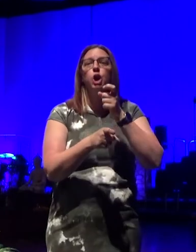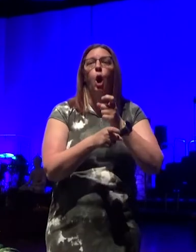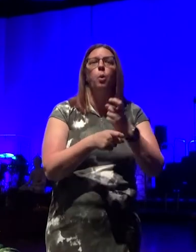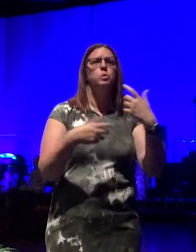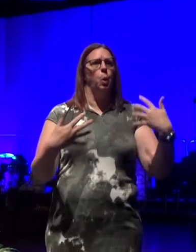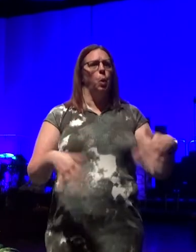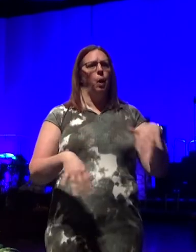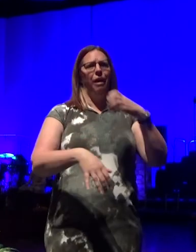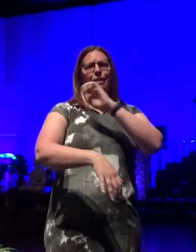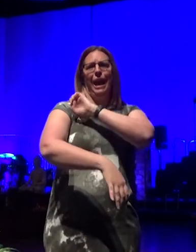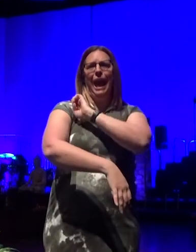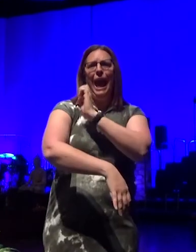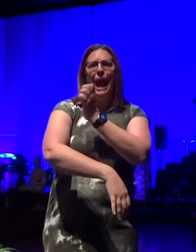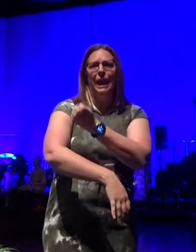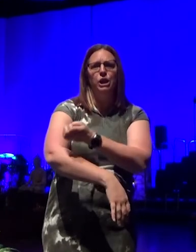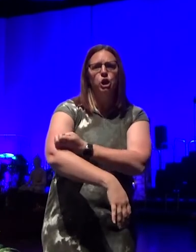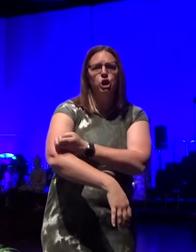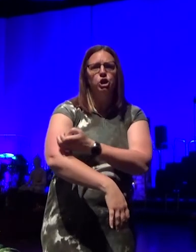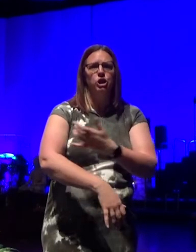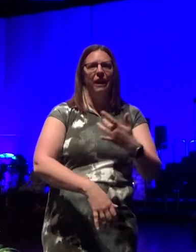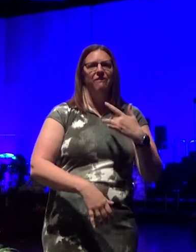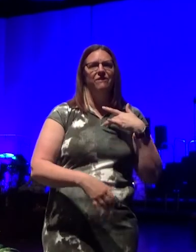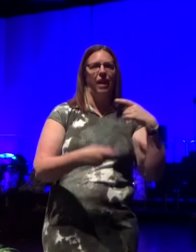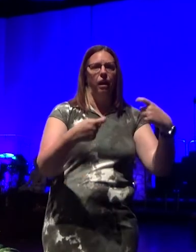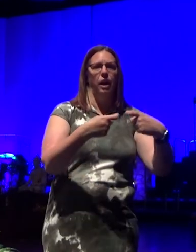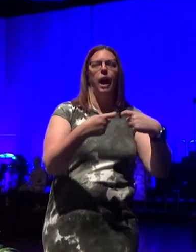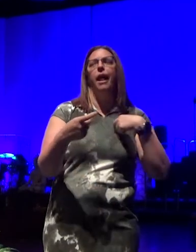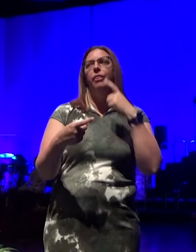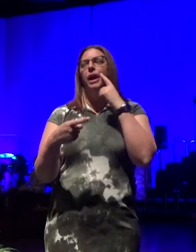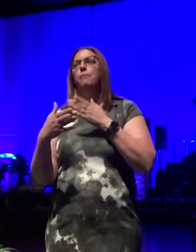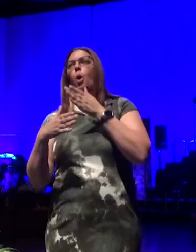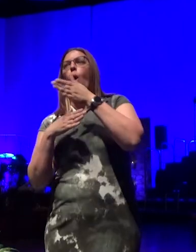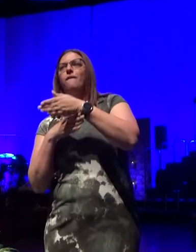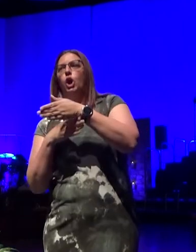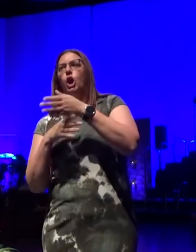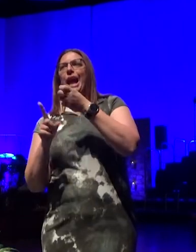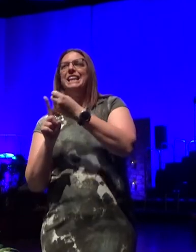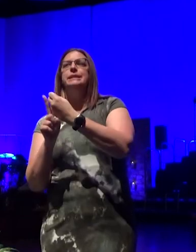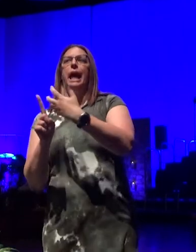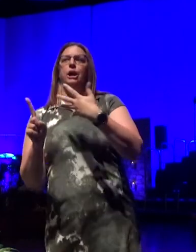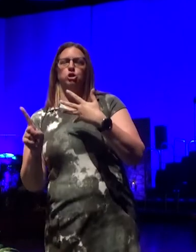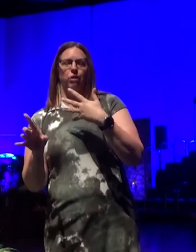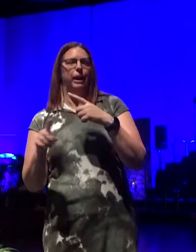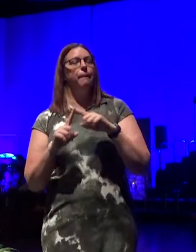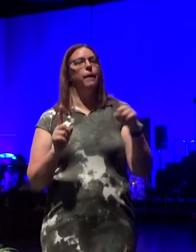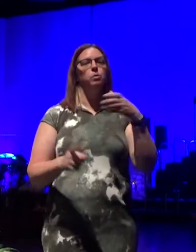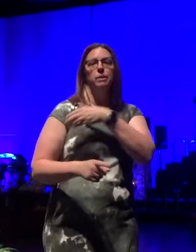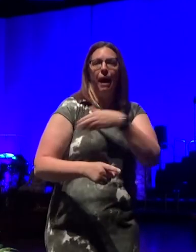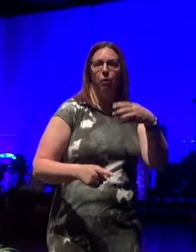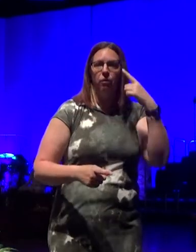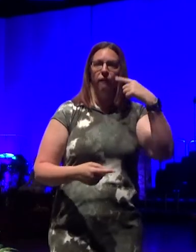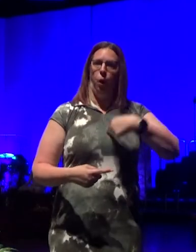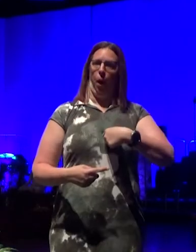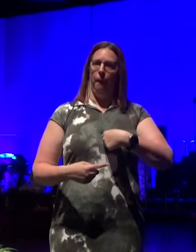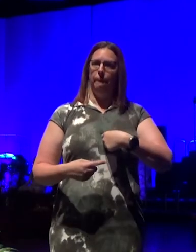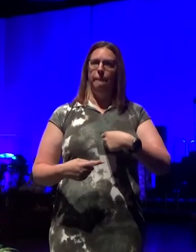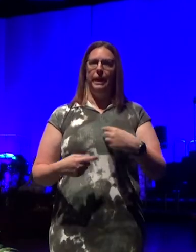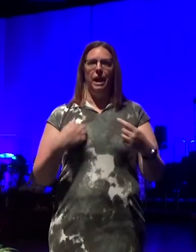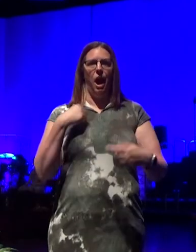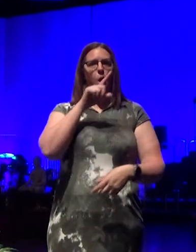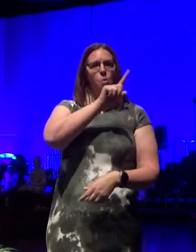bit electric, and I'm probably over-exaggerating it, but it was powerful for me, and I left that stage walking on air and knowing I have this